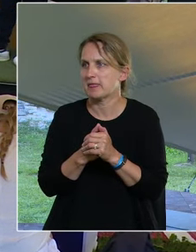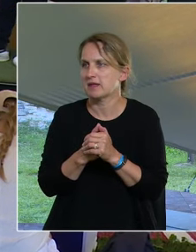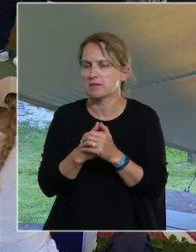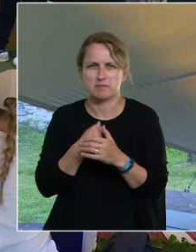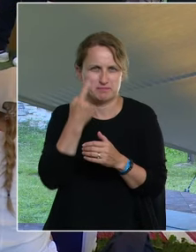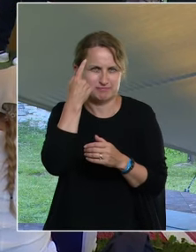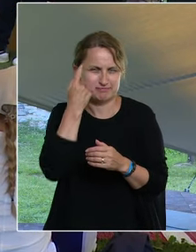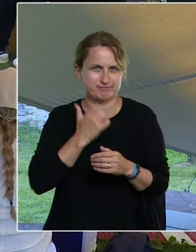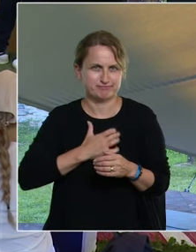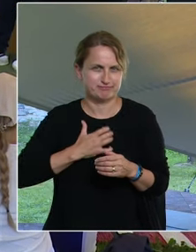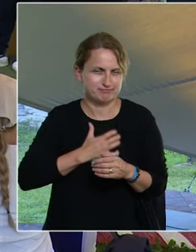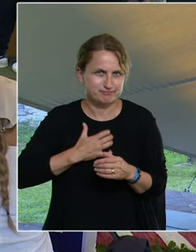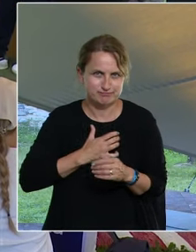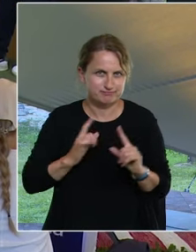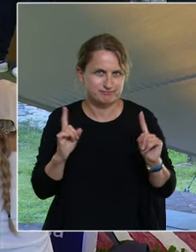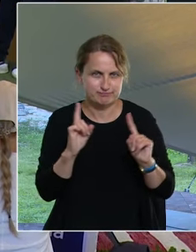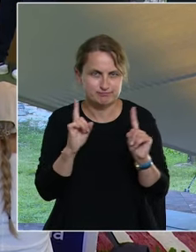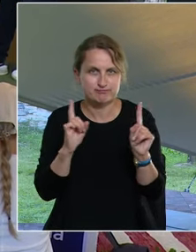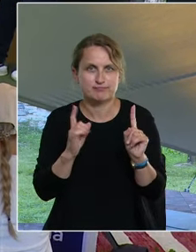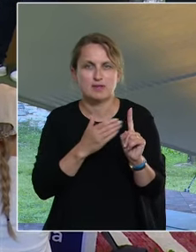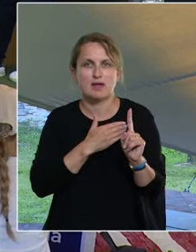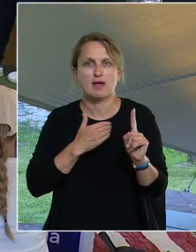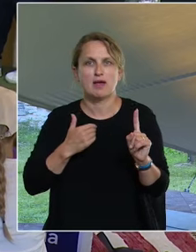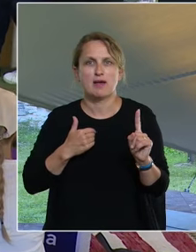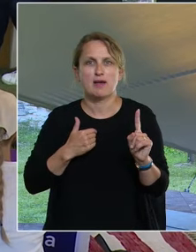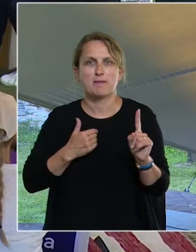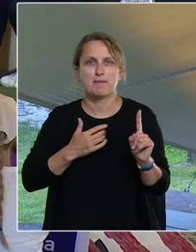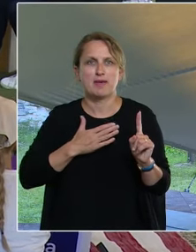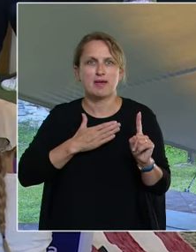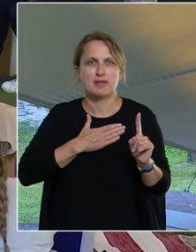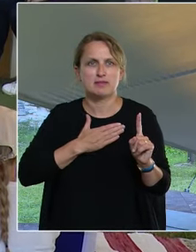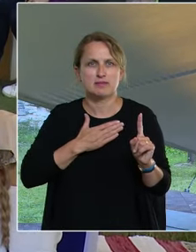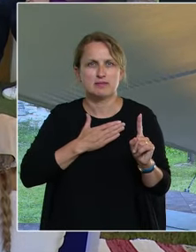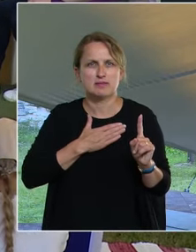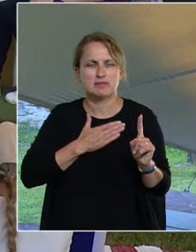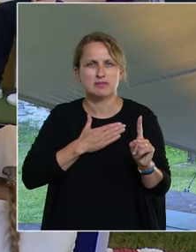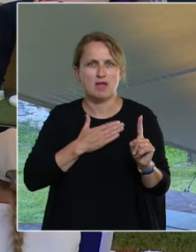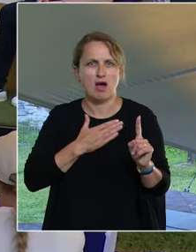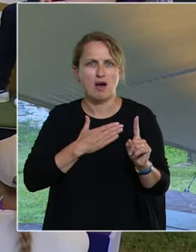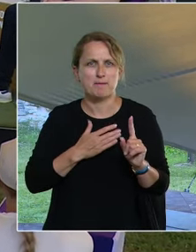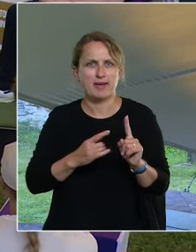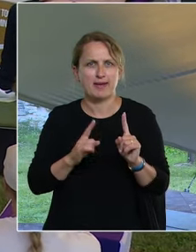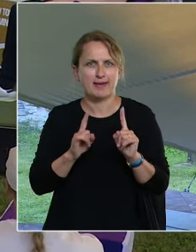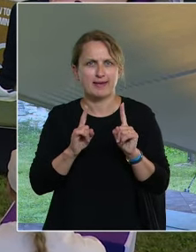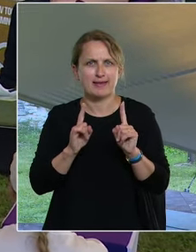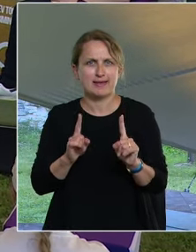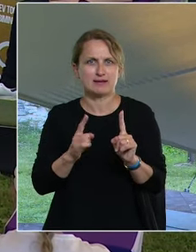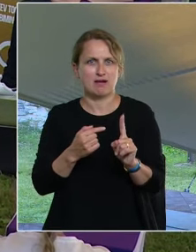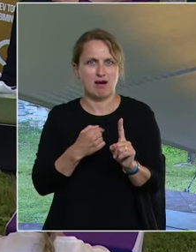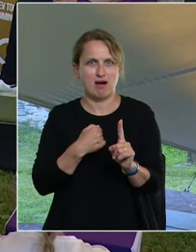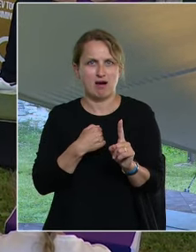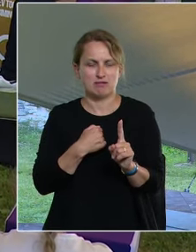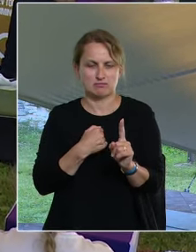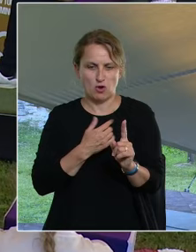But I think it's very important that we are still going to want to make our mark. We're going to want to make art,